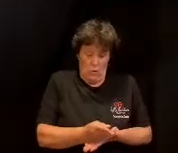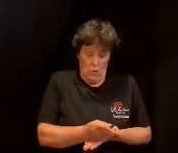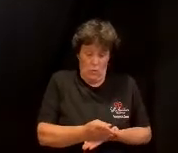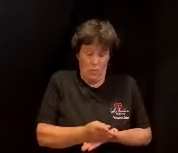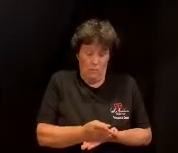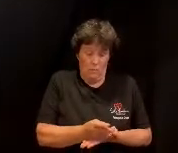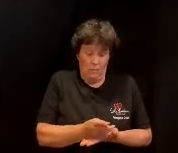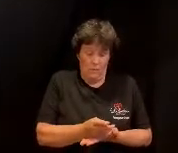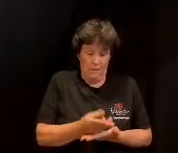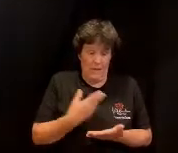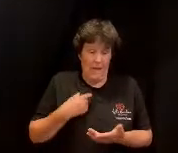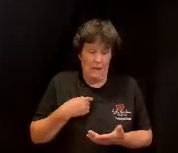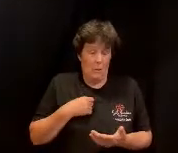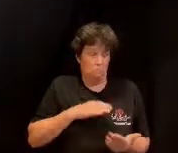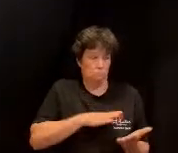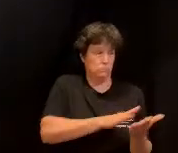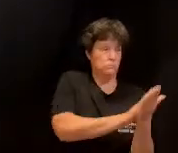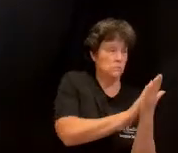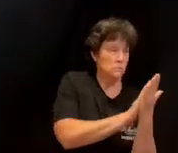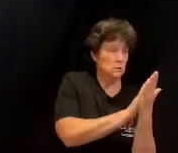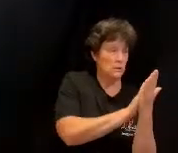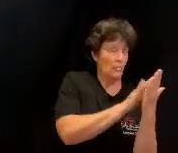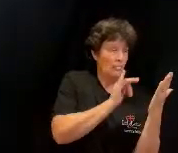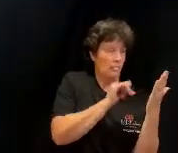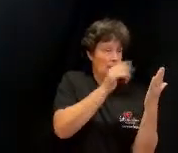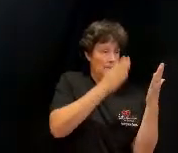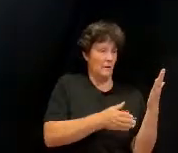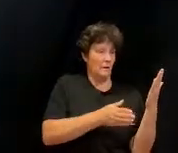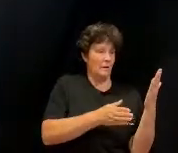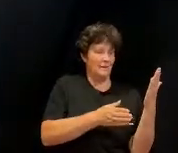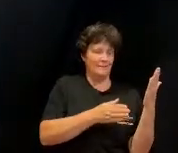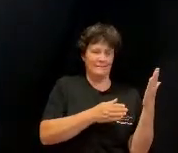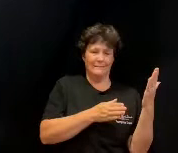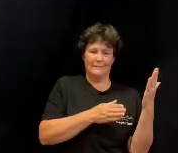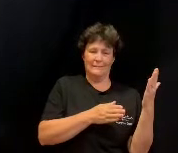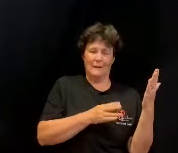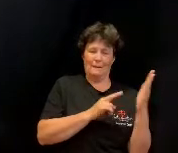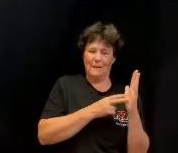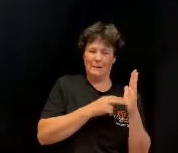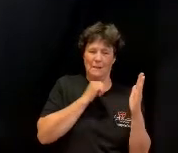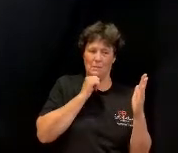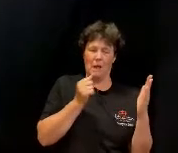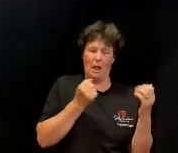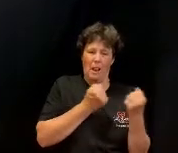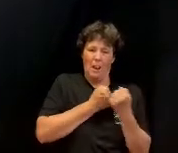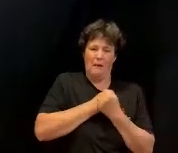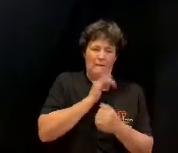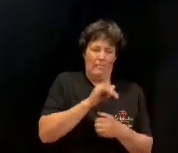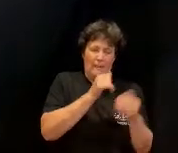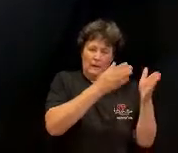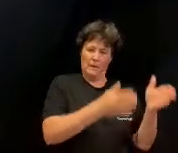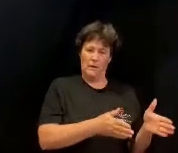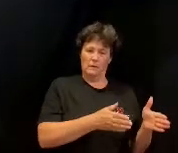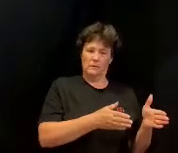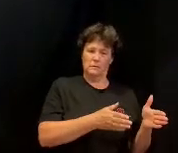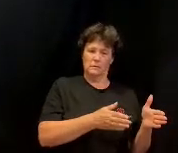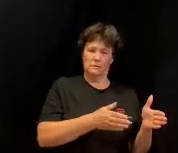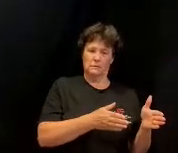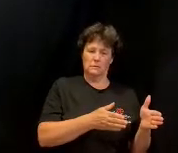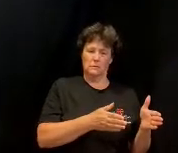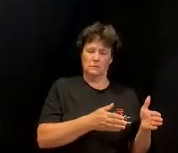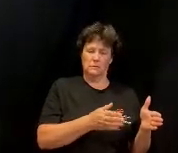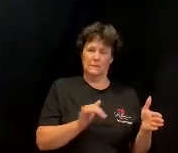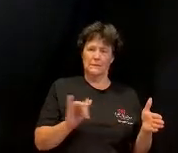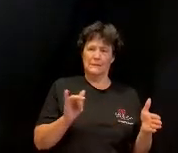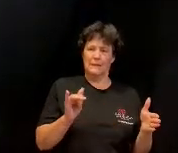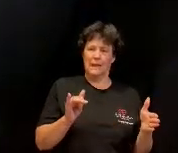I don't confront, then guess what? It's really not loving someone. It's almost like someone's drowning